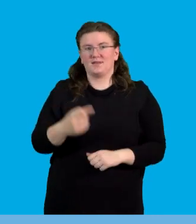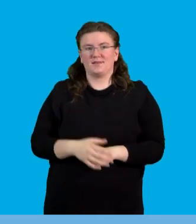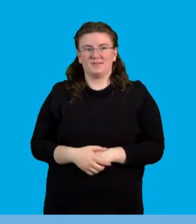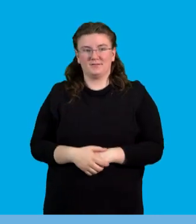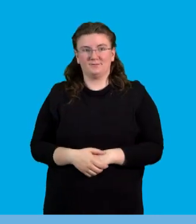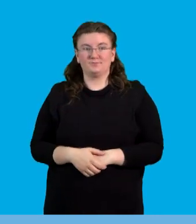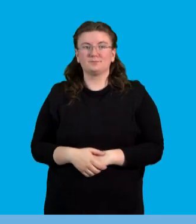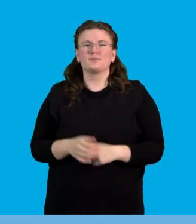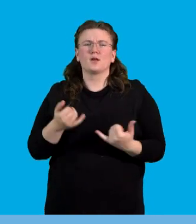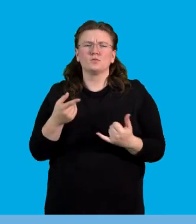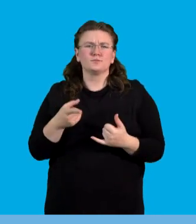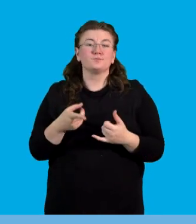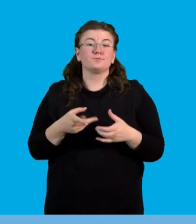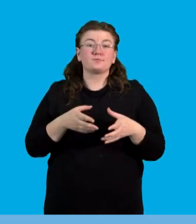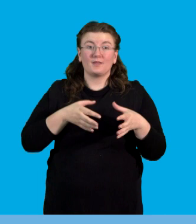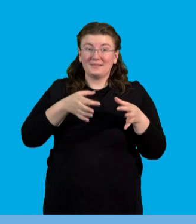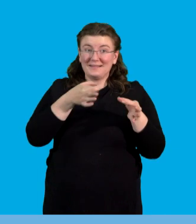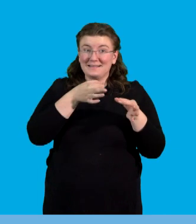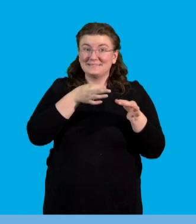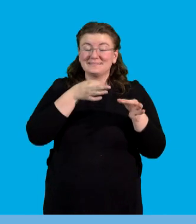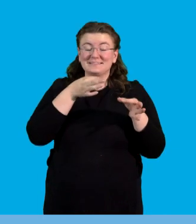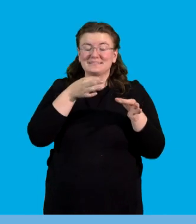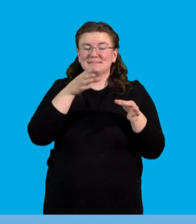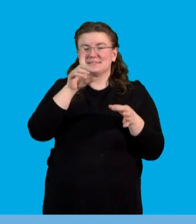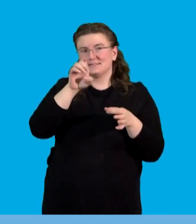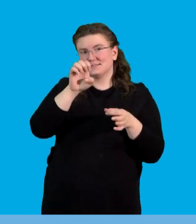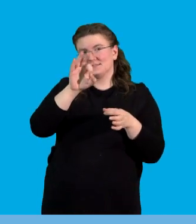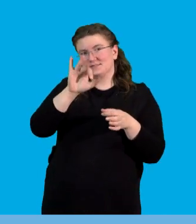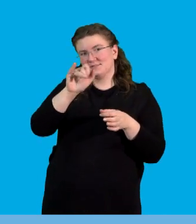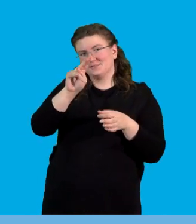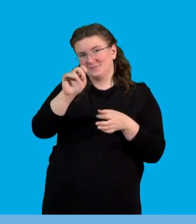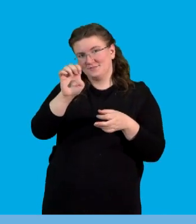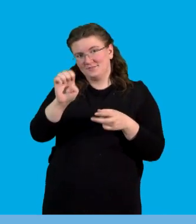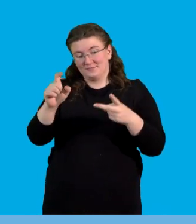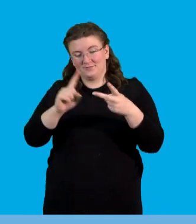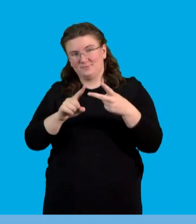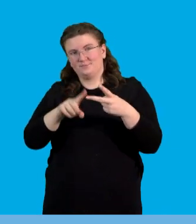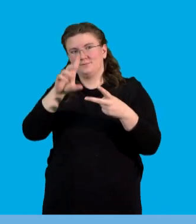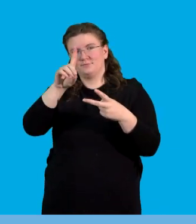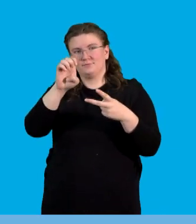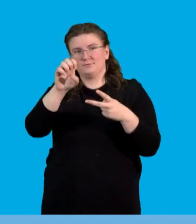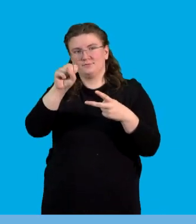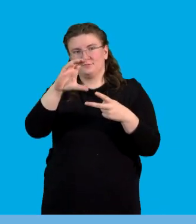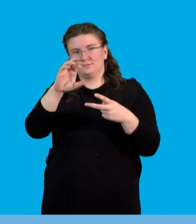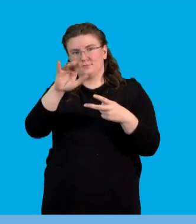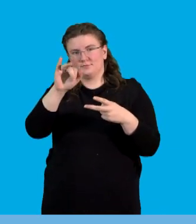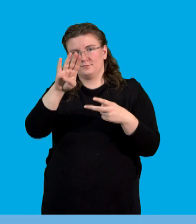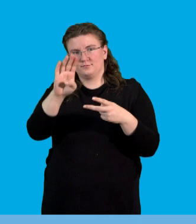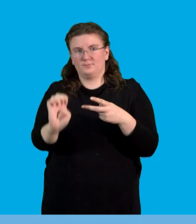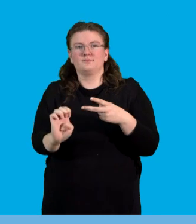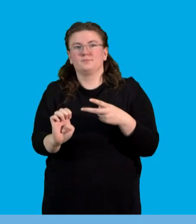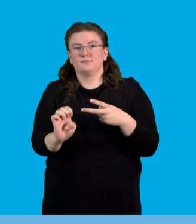power defining it and describing it is different. So defining power, we're saying that power is the rate